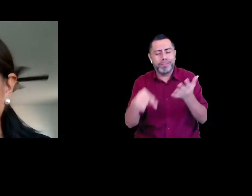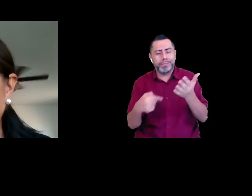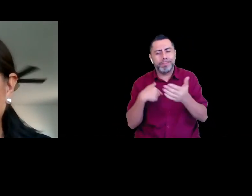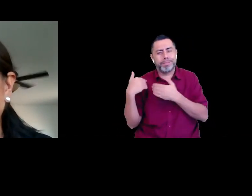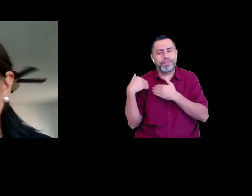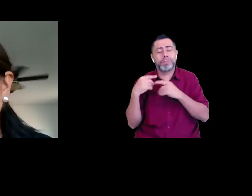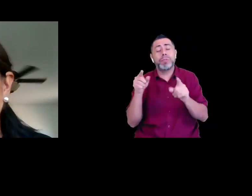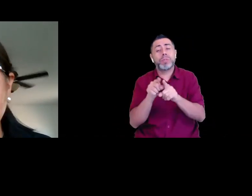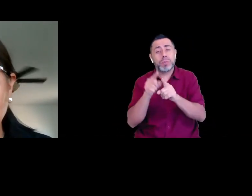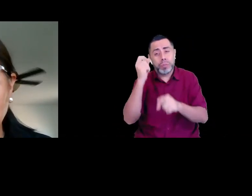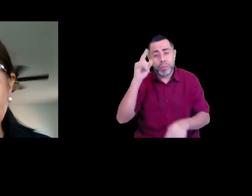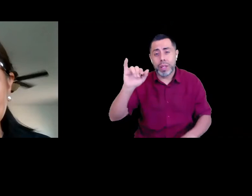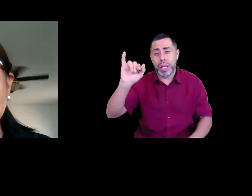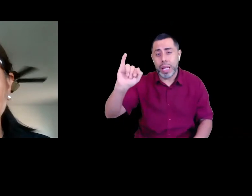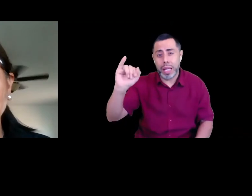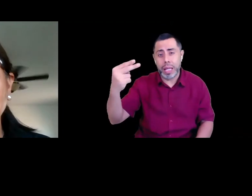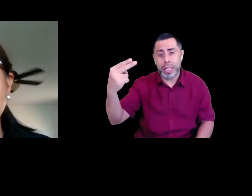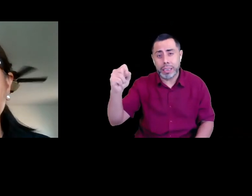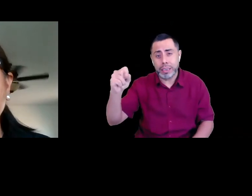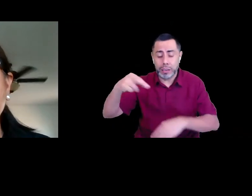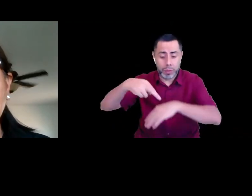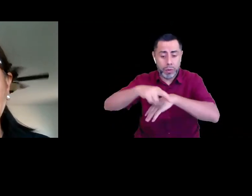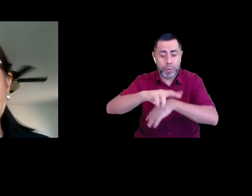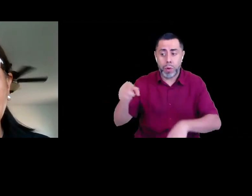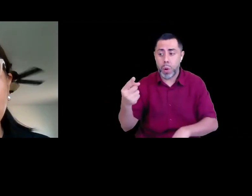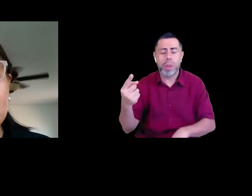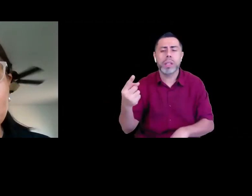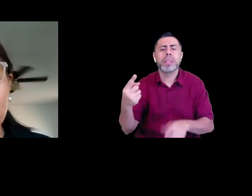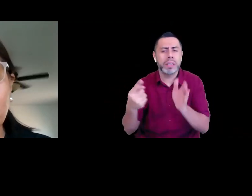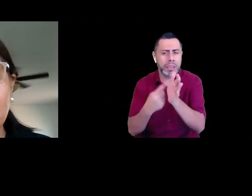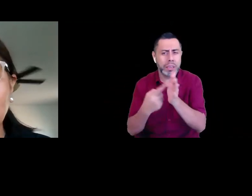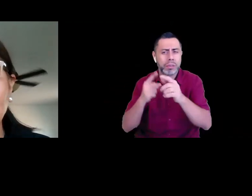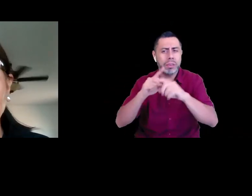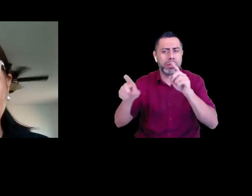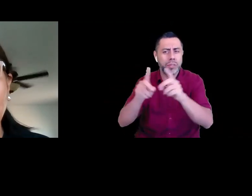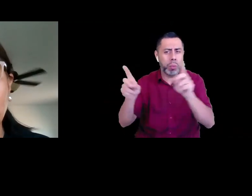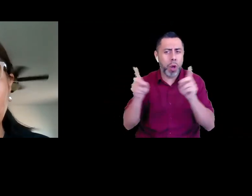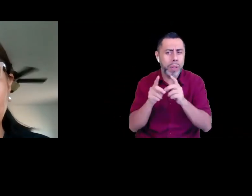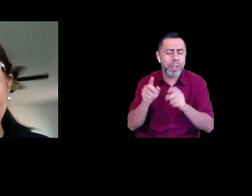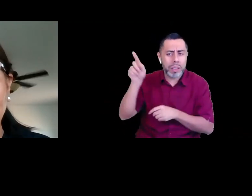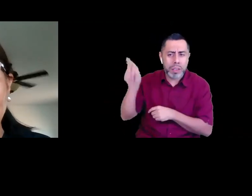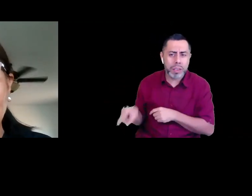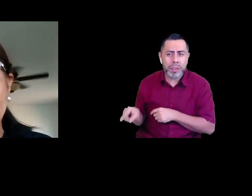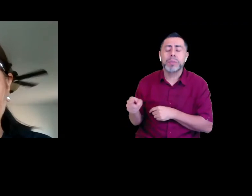from different departments in the IHS, maybe a diabetes program, or